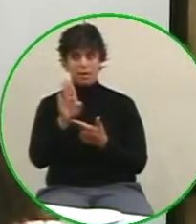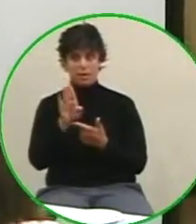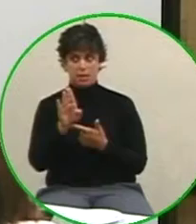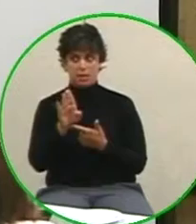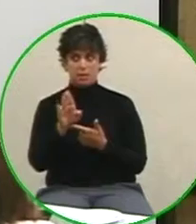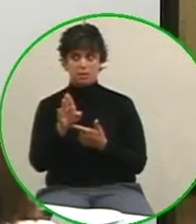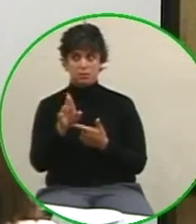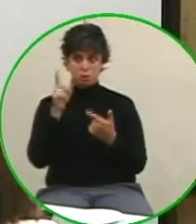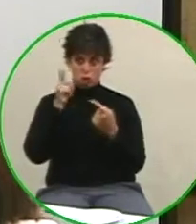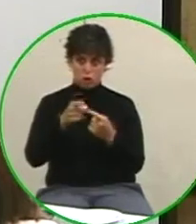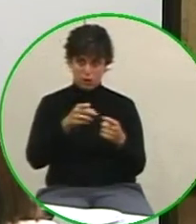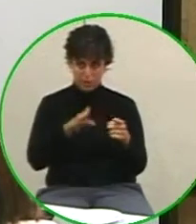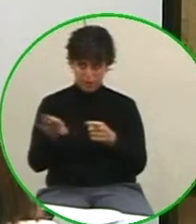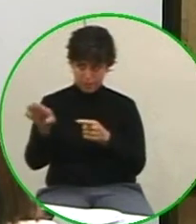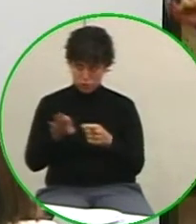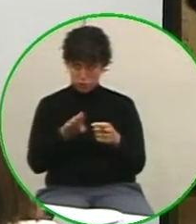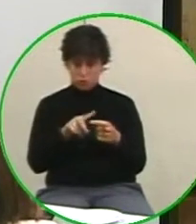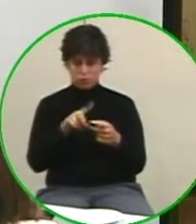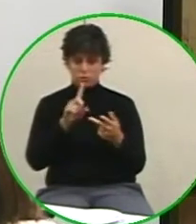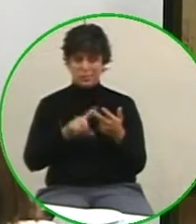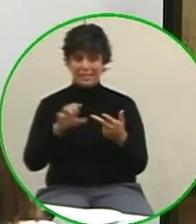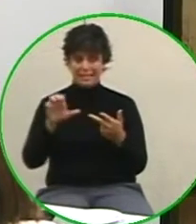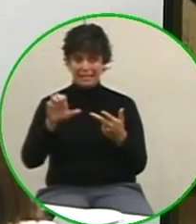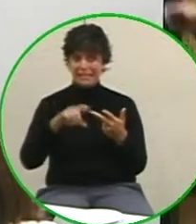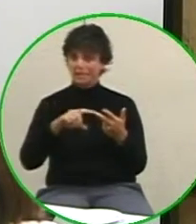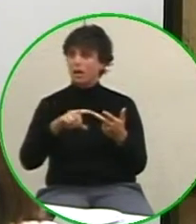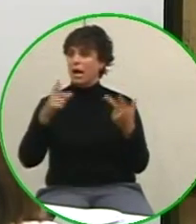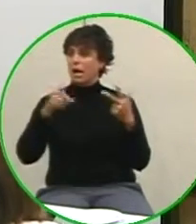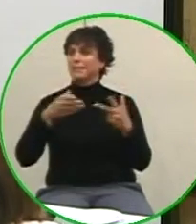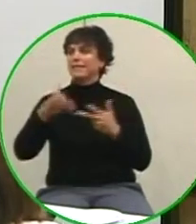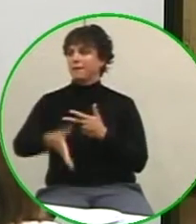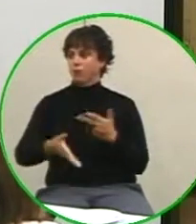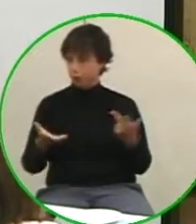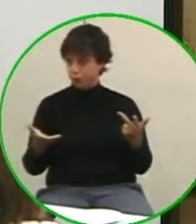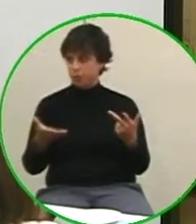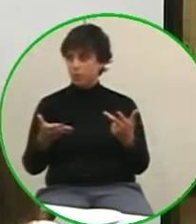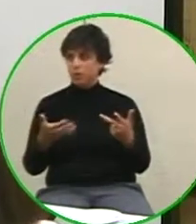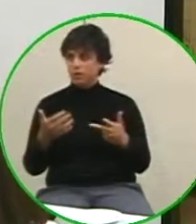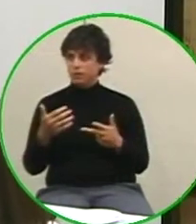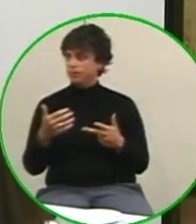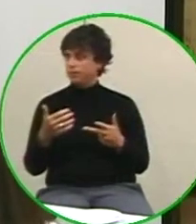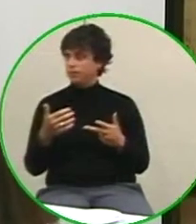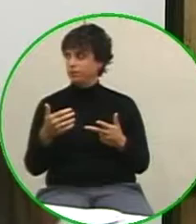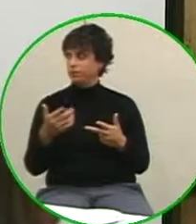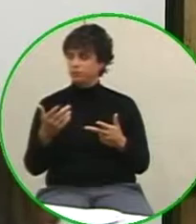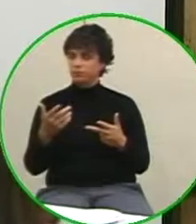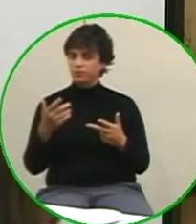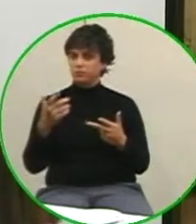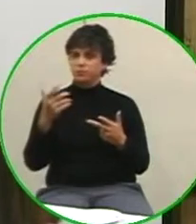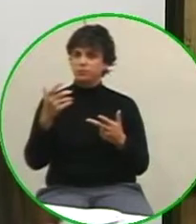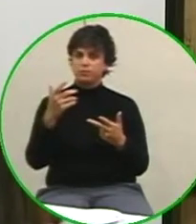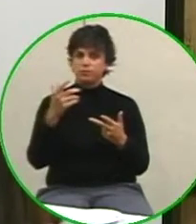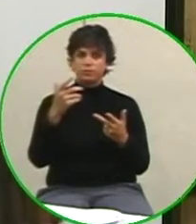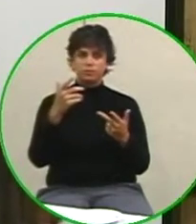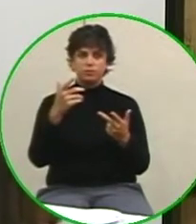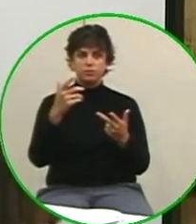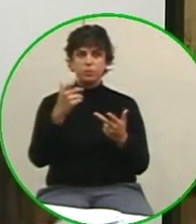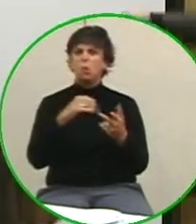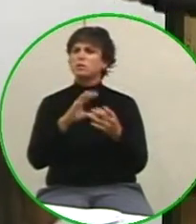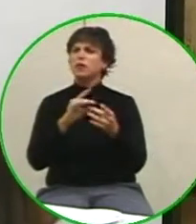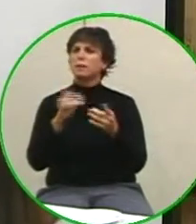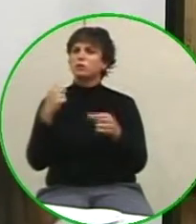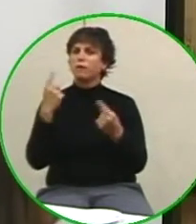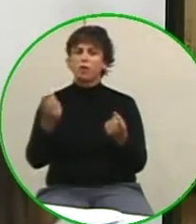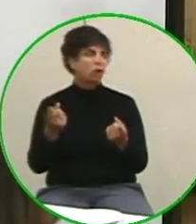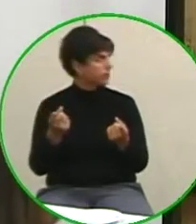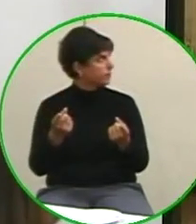B, target behavior, C, what happens afterwards. What are we talking about thus far?